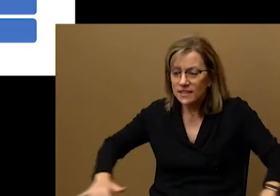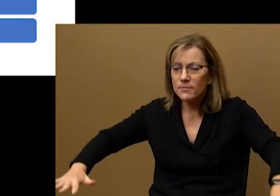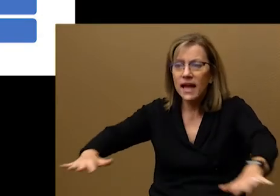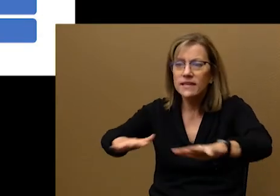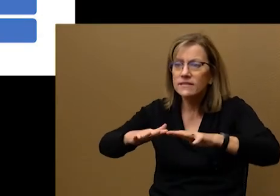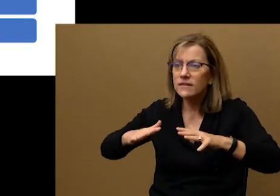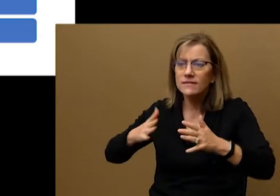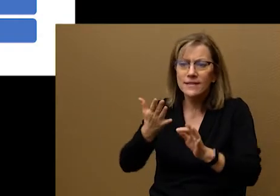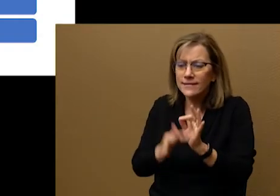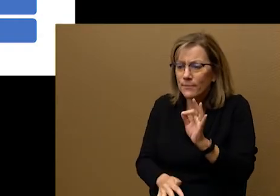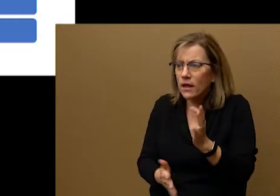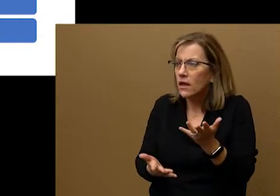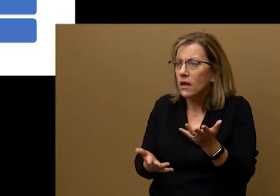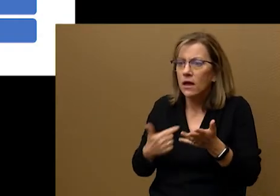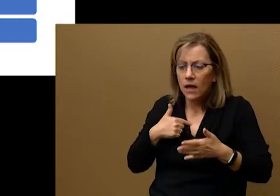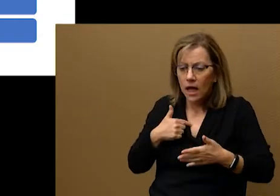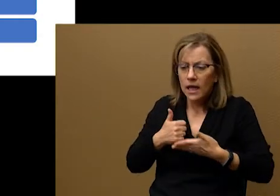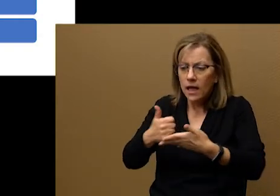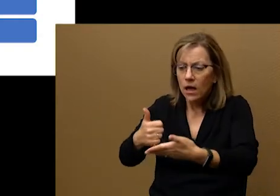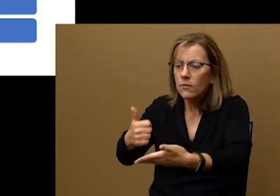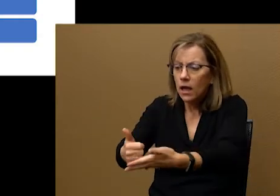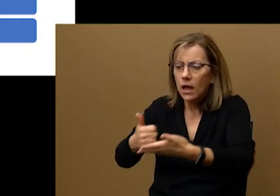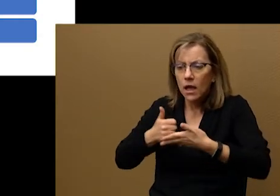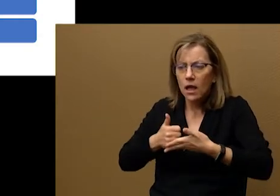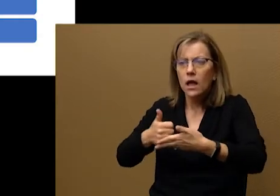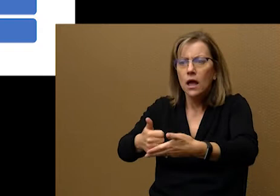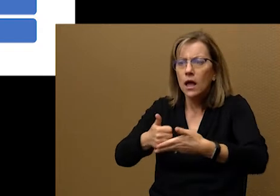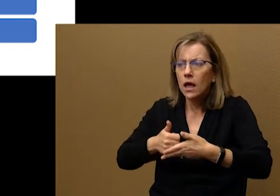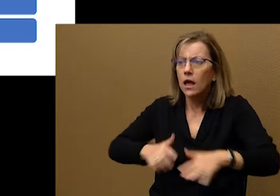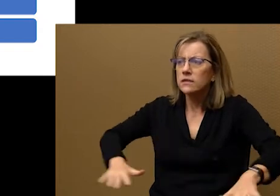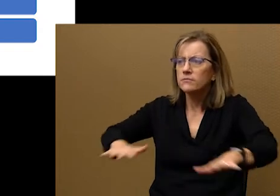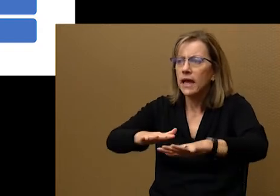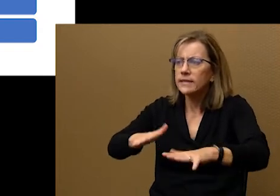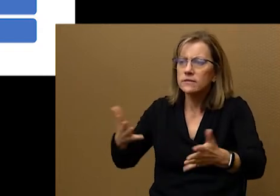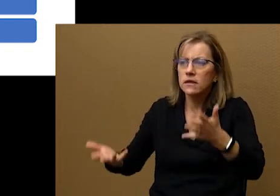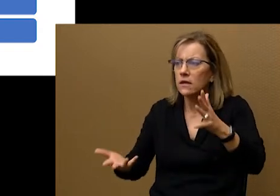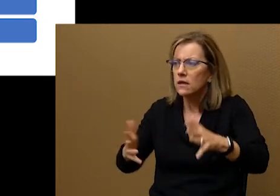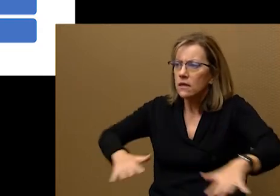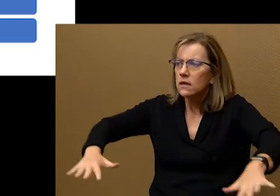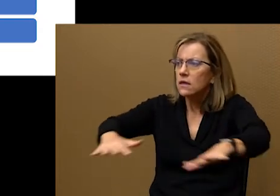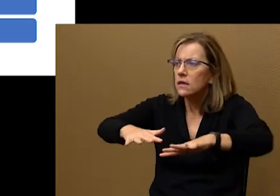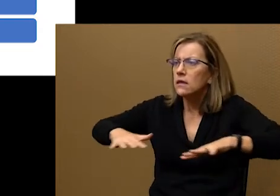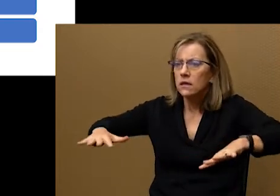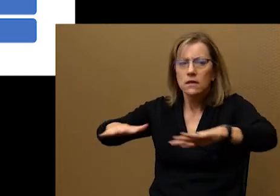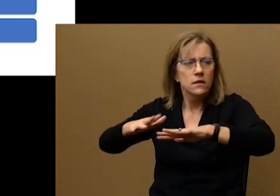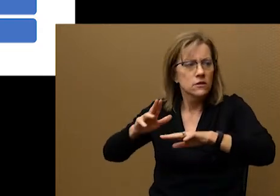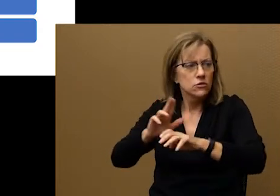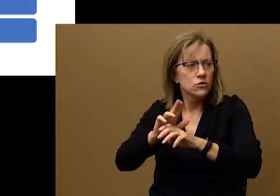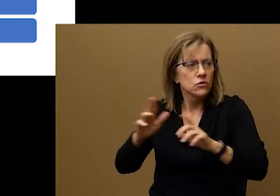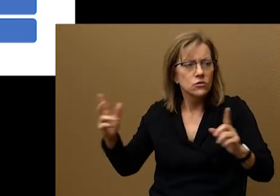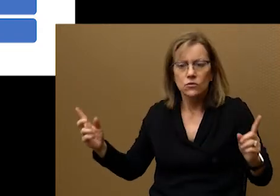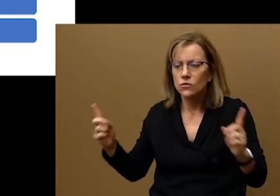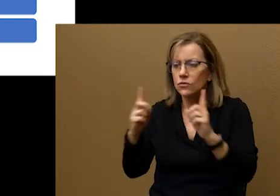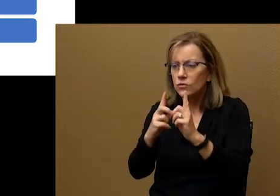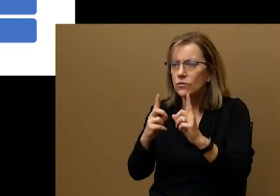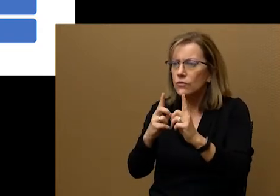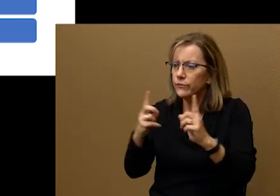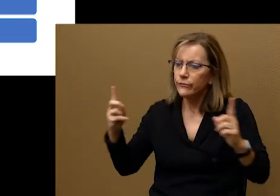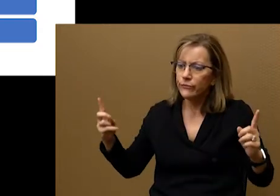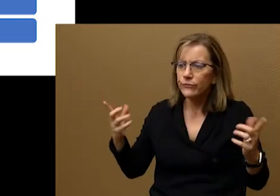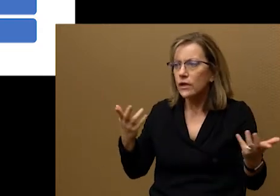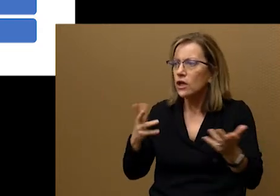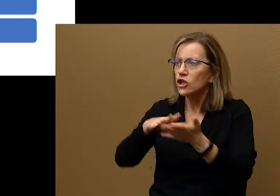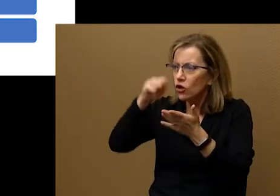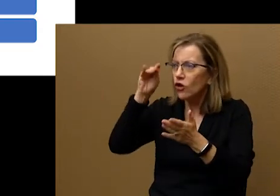using space. Just a simple thing like, I help, I help. Or people like this, the use of the visual field. Well, you have to